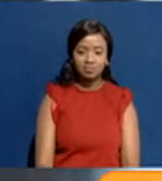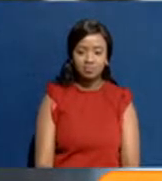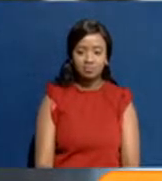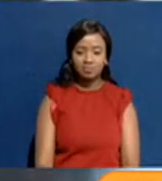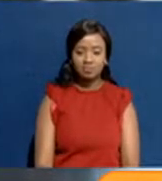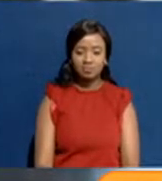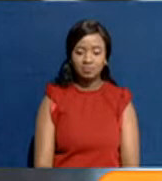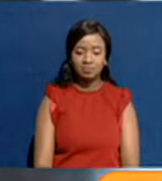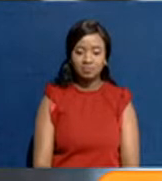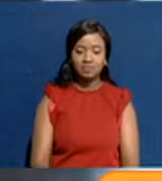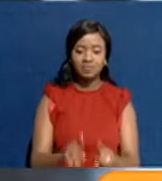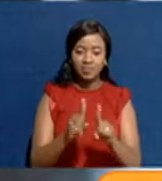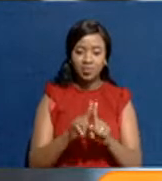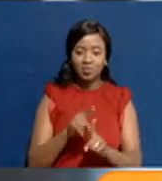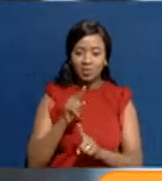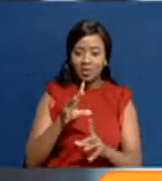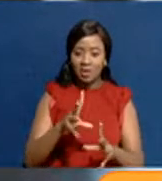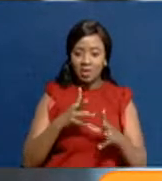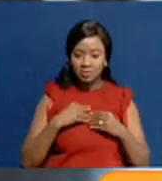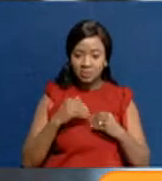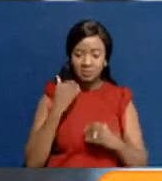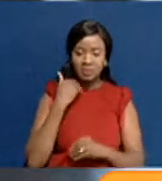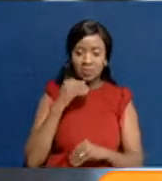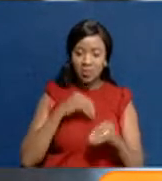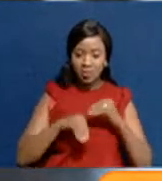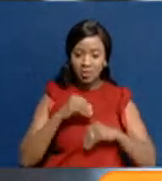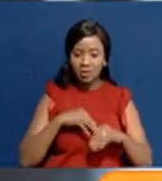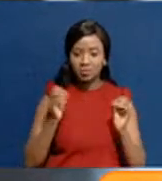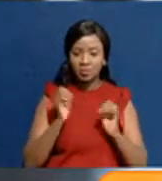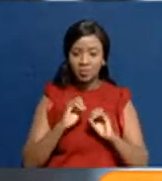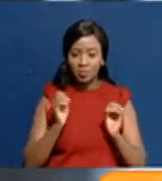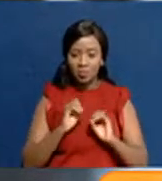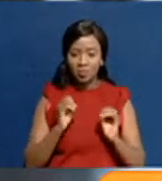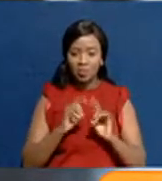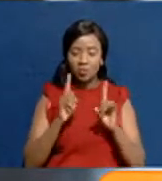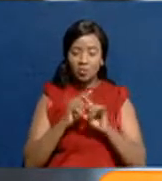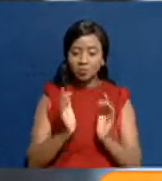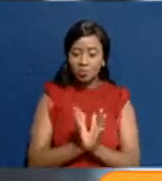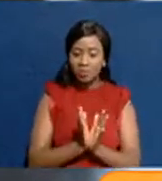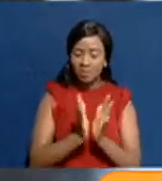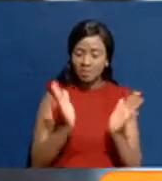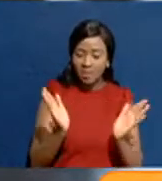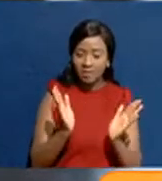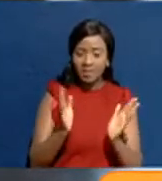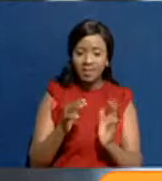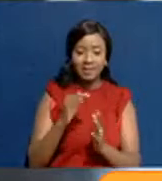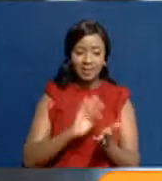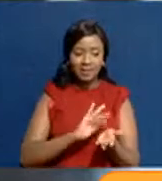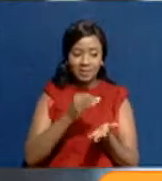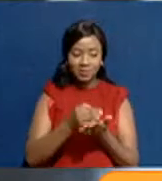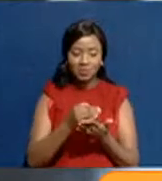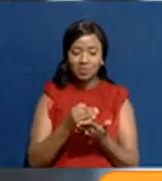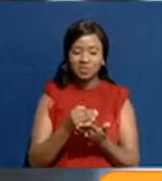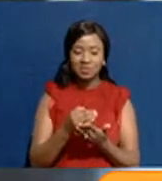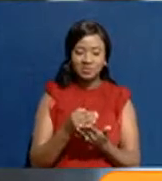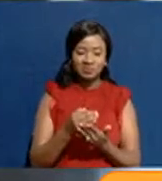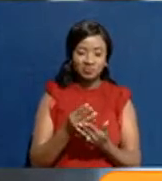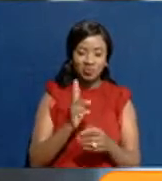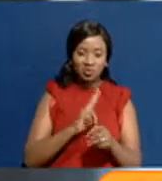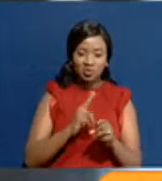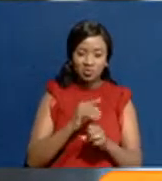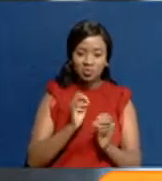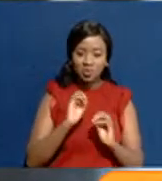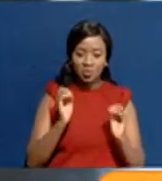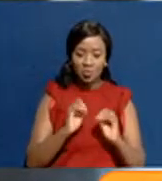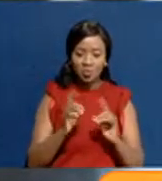tolerate corruption, and people have to utilize the resources, public resources, for the public good. So it will be interesting